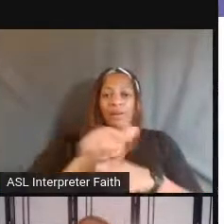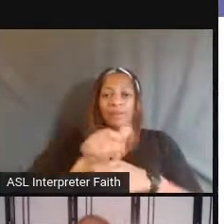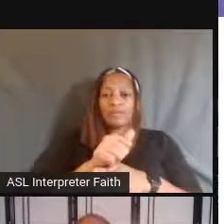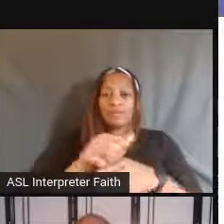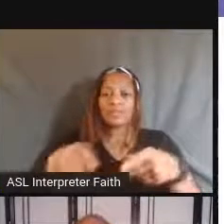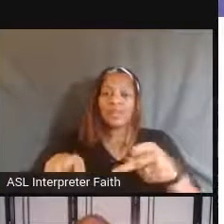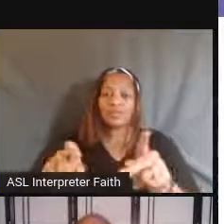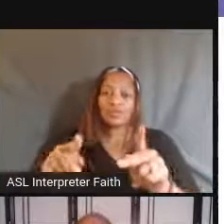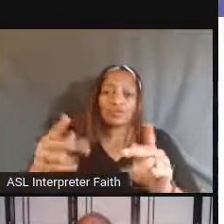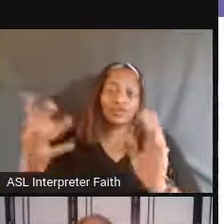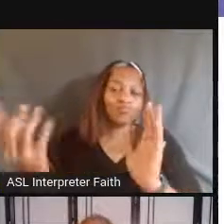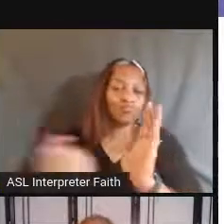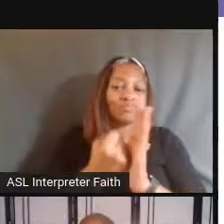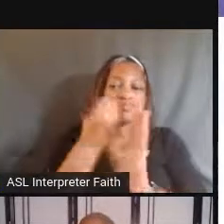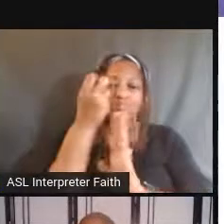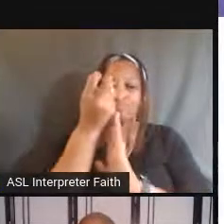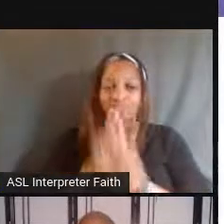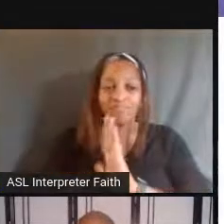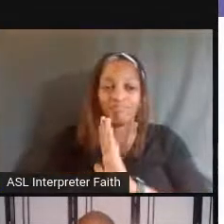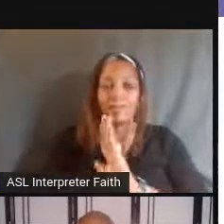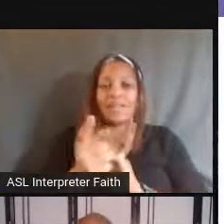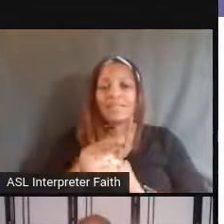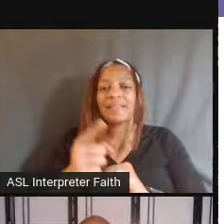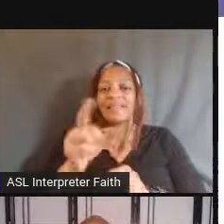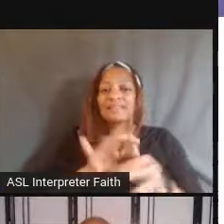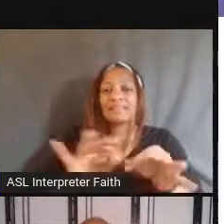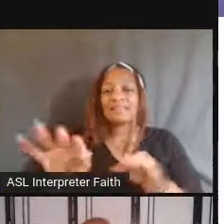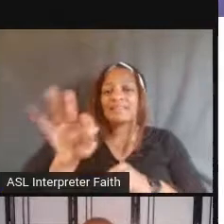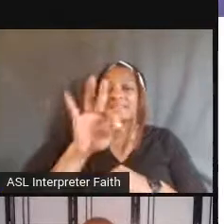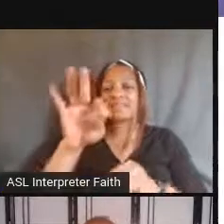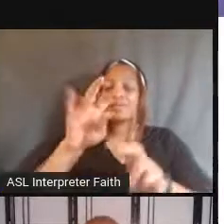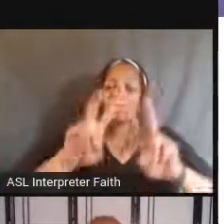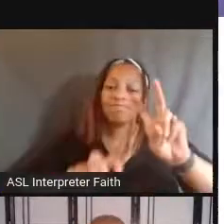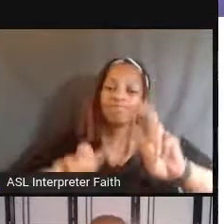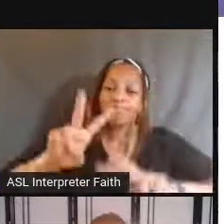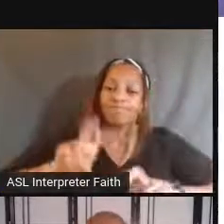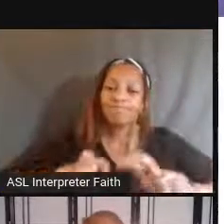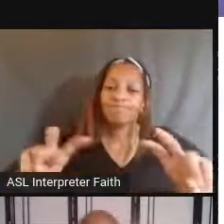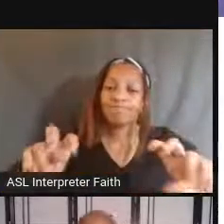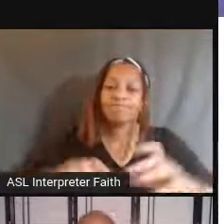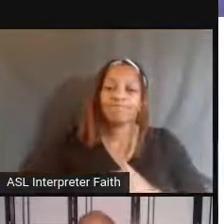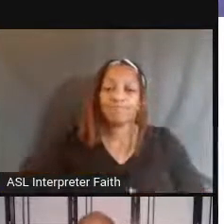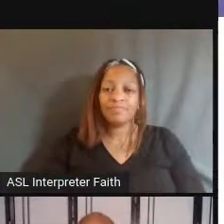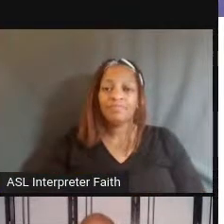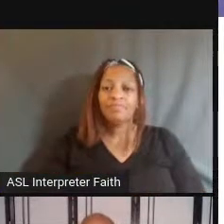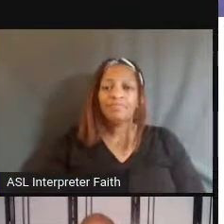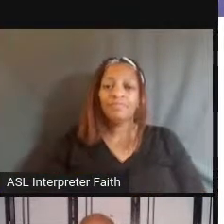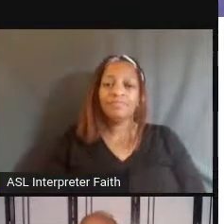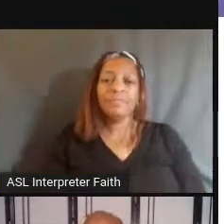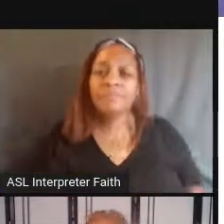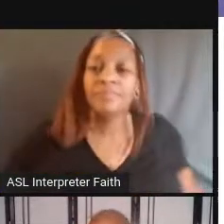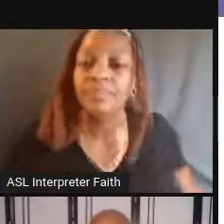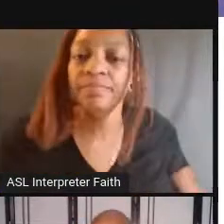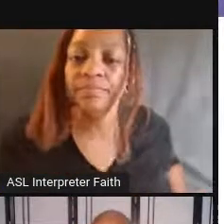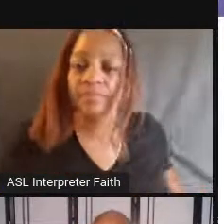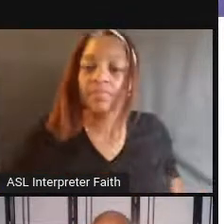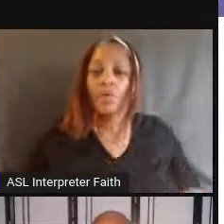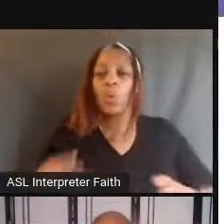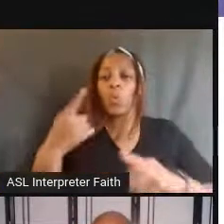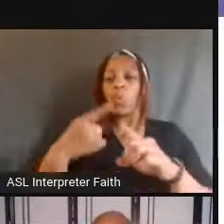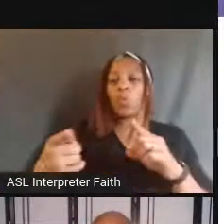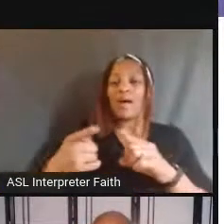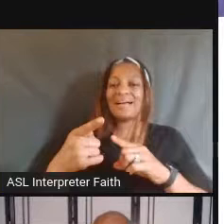this experiential practice and knowledge. Journal and ask yourself, what systems or structures do